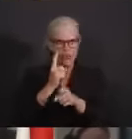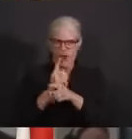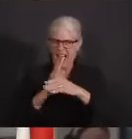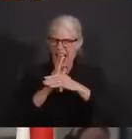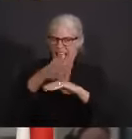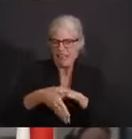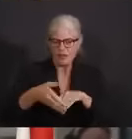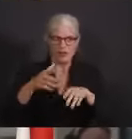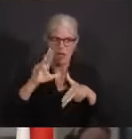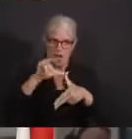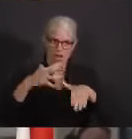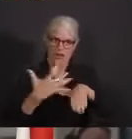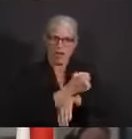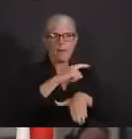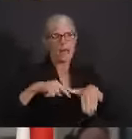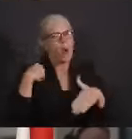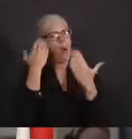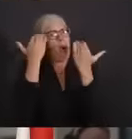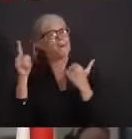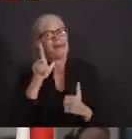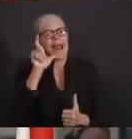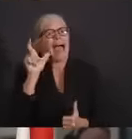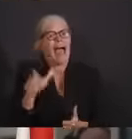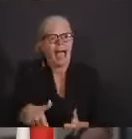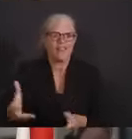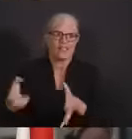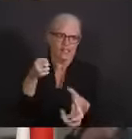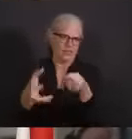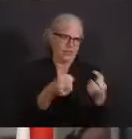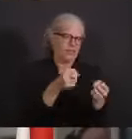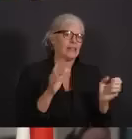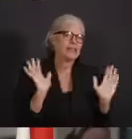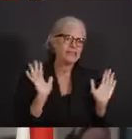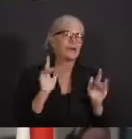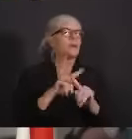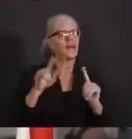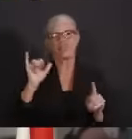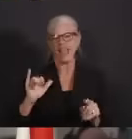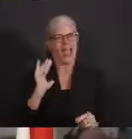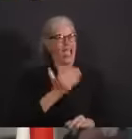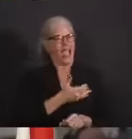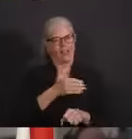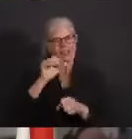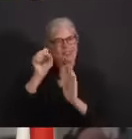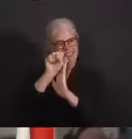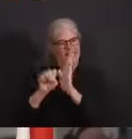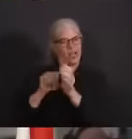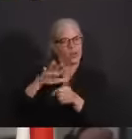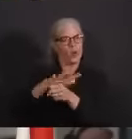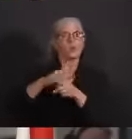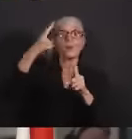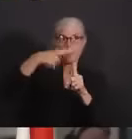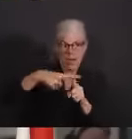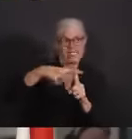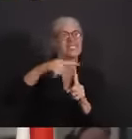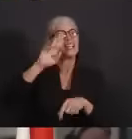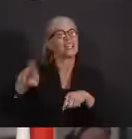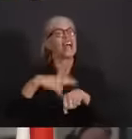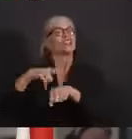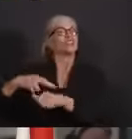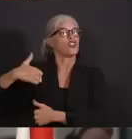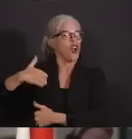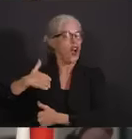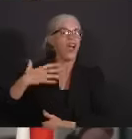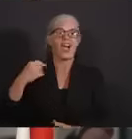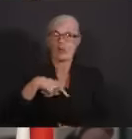for that, but we're prepared for that. And that's not just our state and local. It's also our National Guard, our State Guard. We